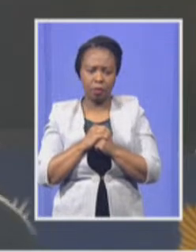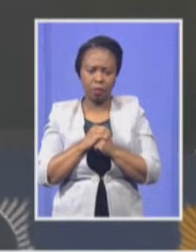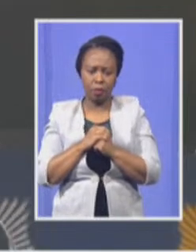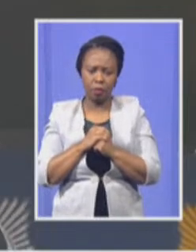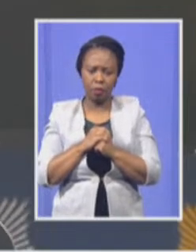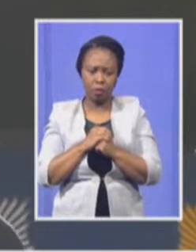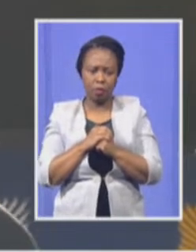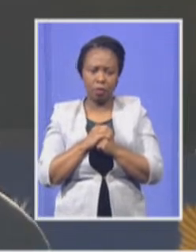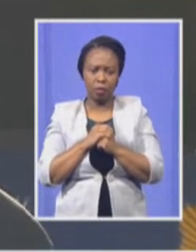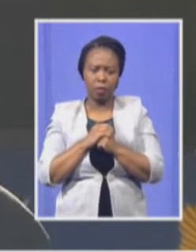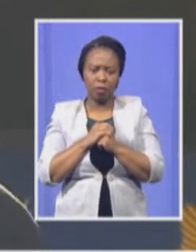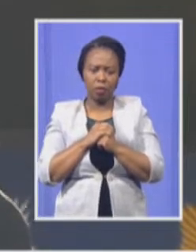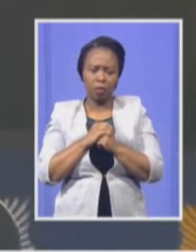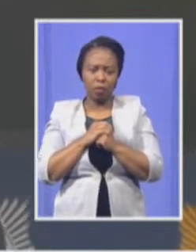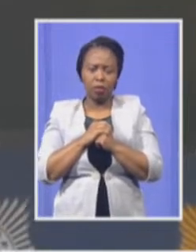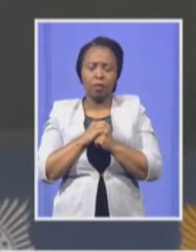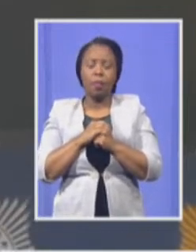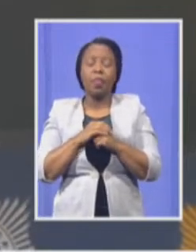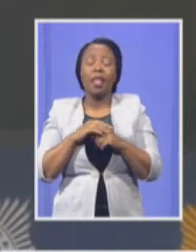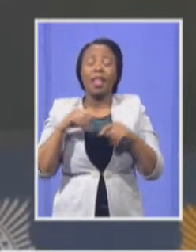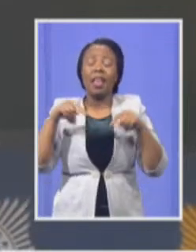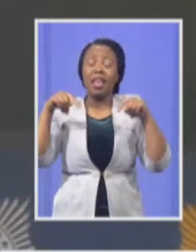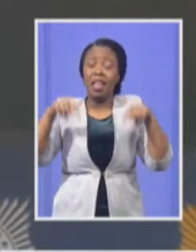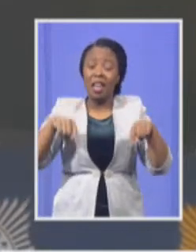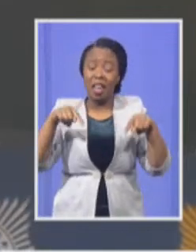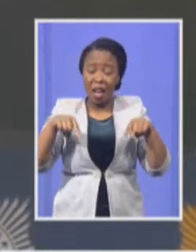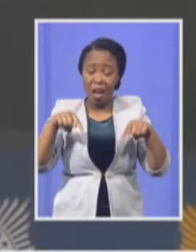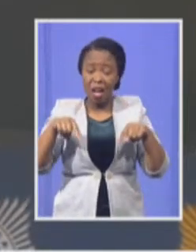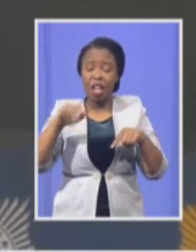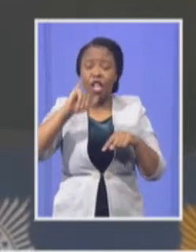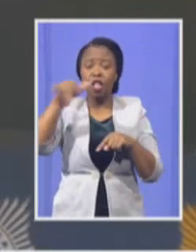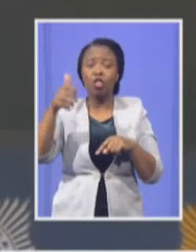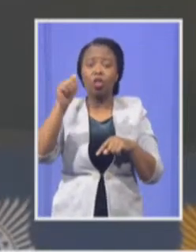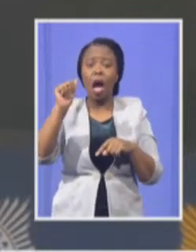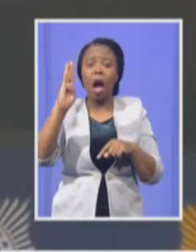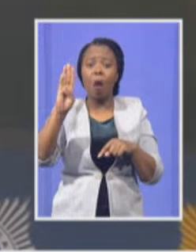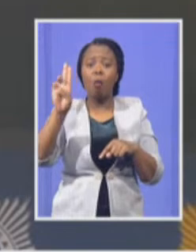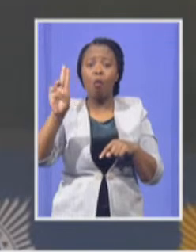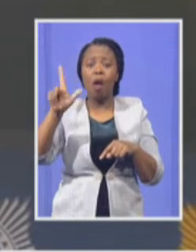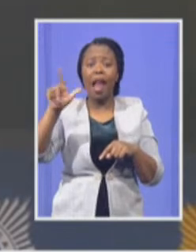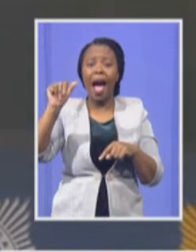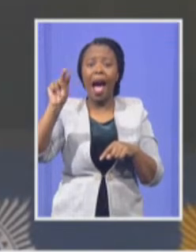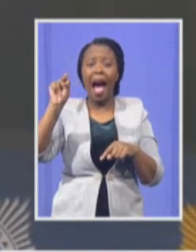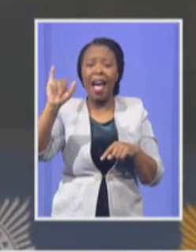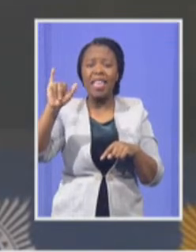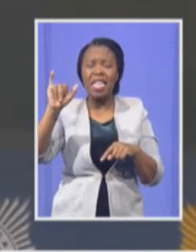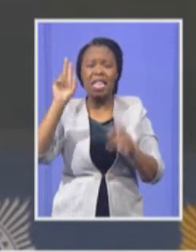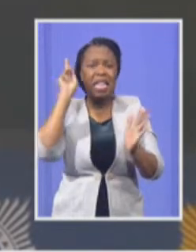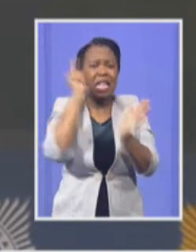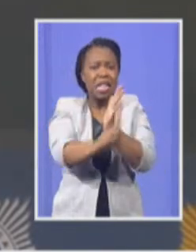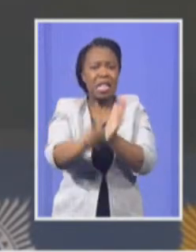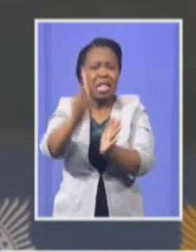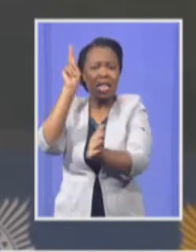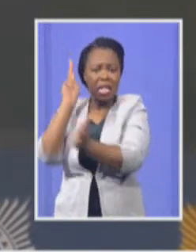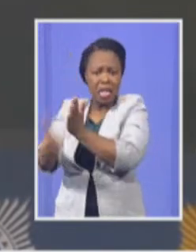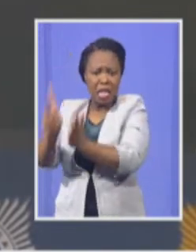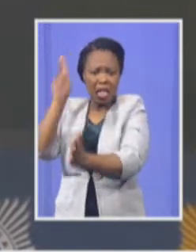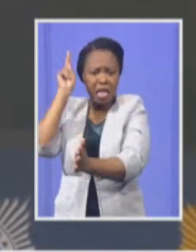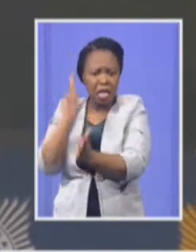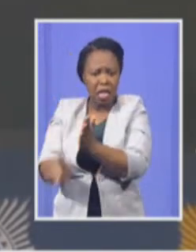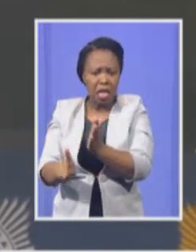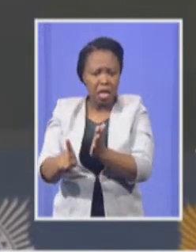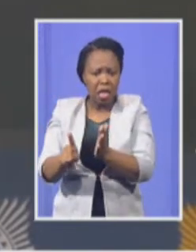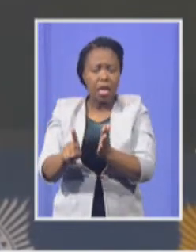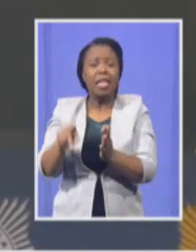La sinomuntu oqede abantu la eJabulani. Obulala abantu abadidi umuntu wakabiyela